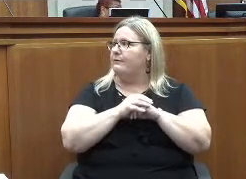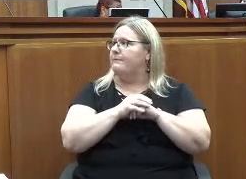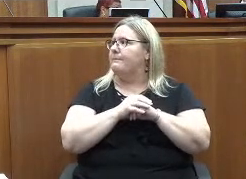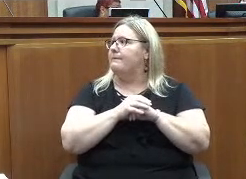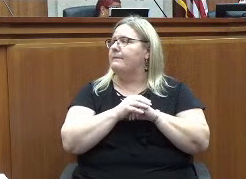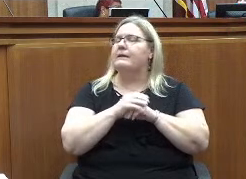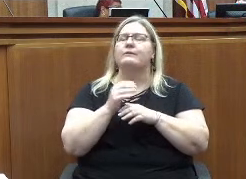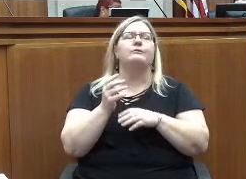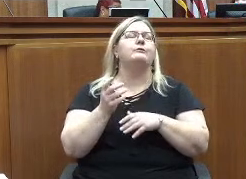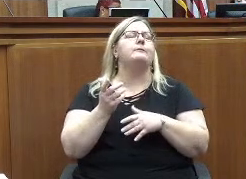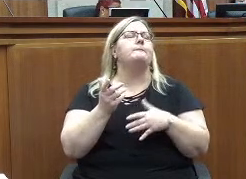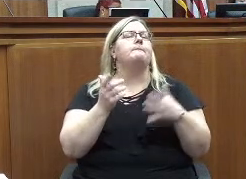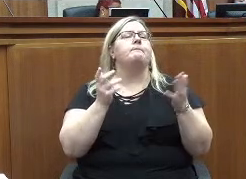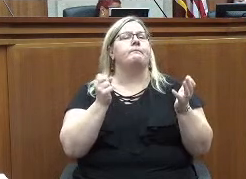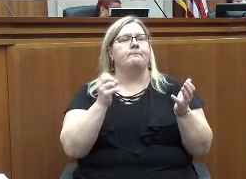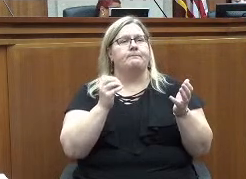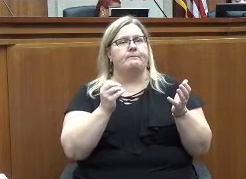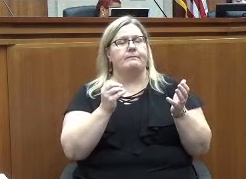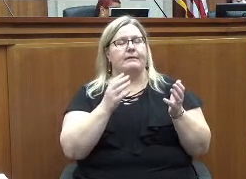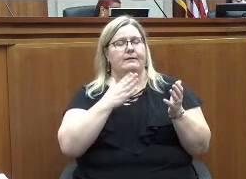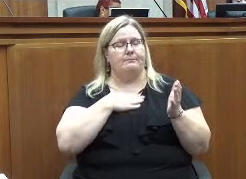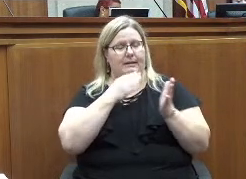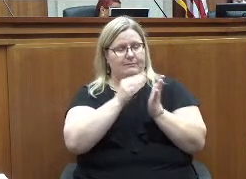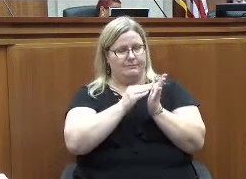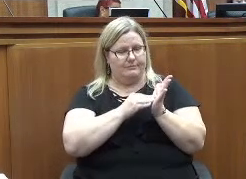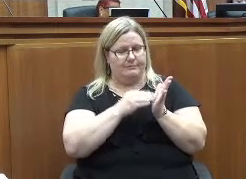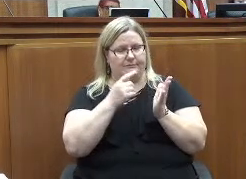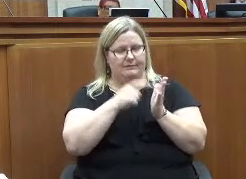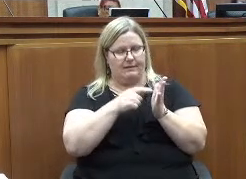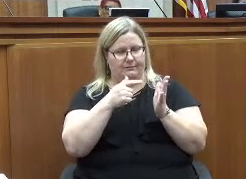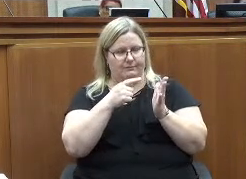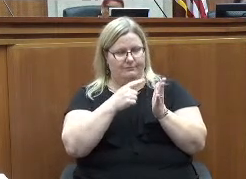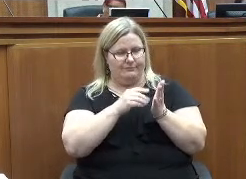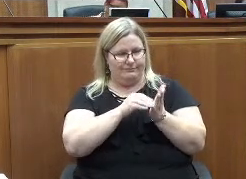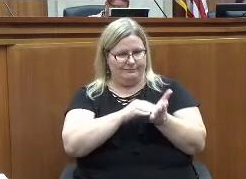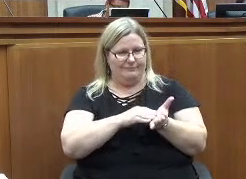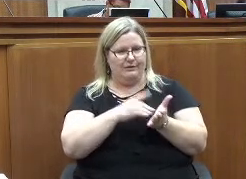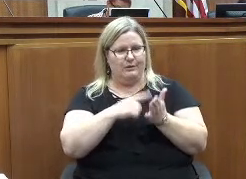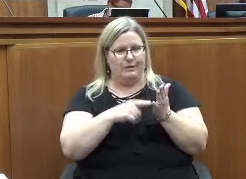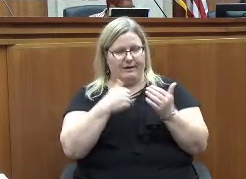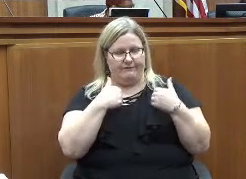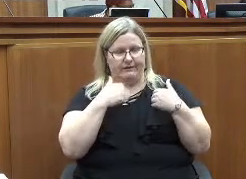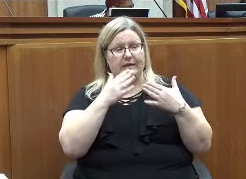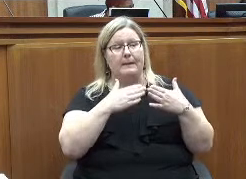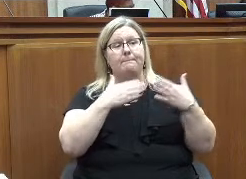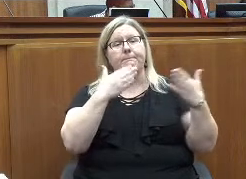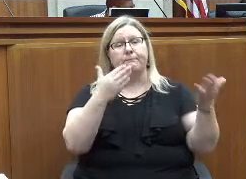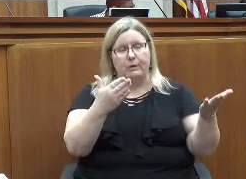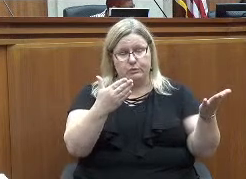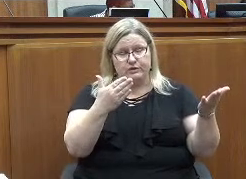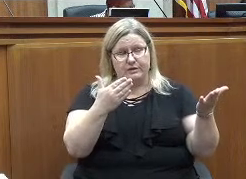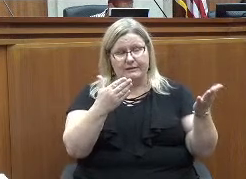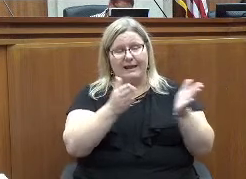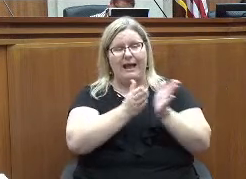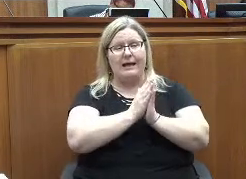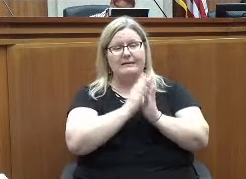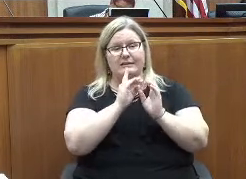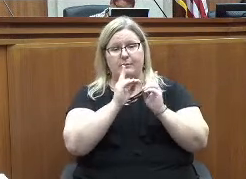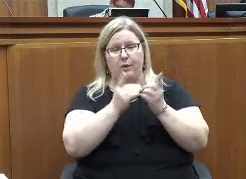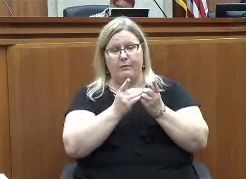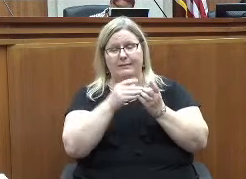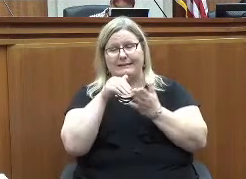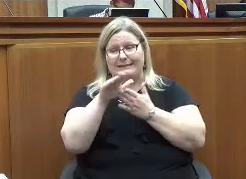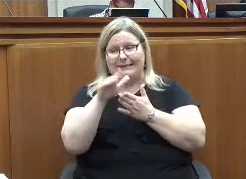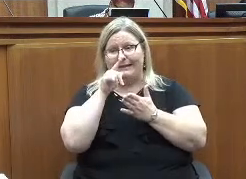the floor, right? Right. So according to my notes, what I have is a motion asking the department to send letters